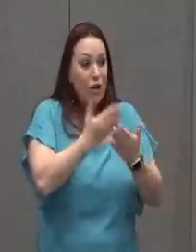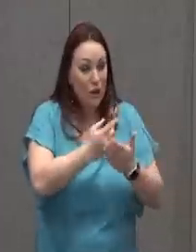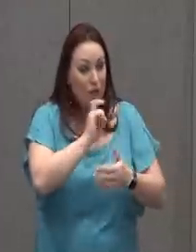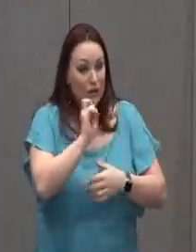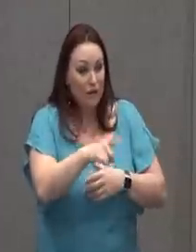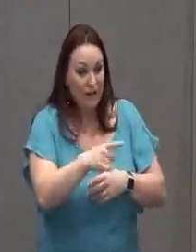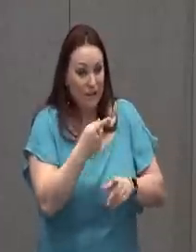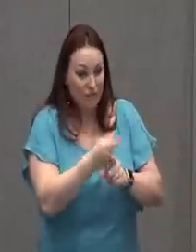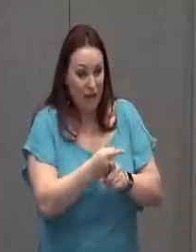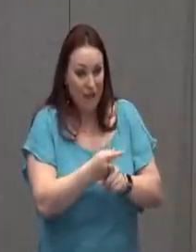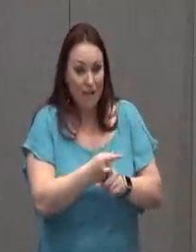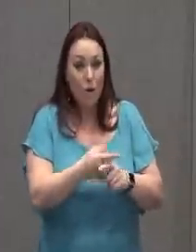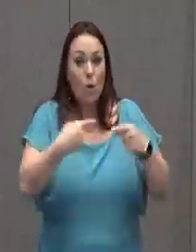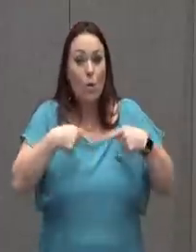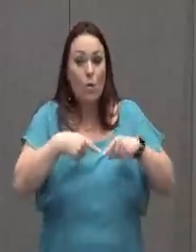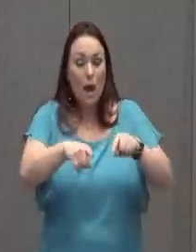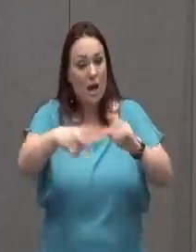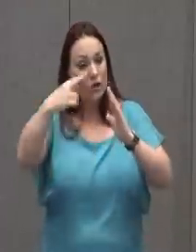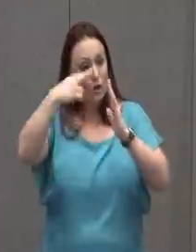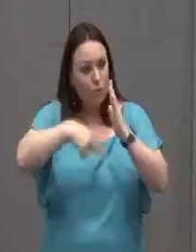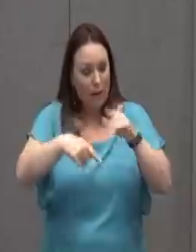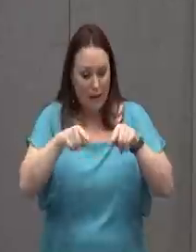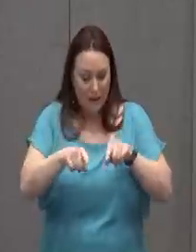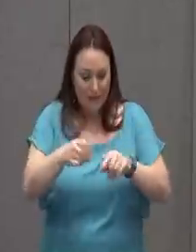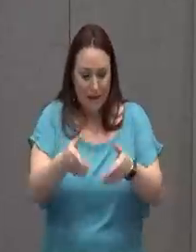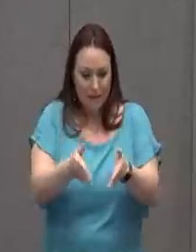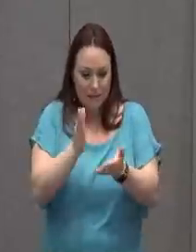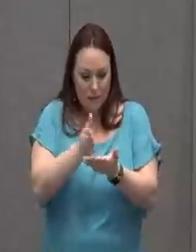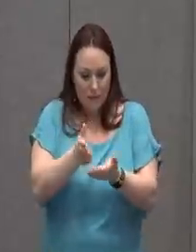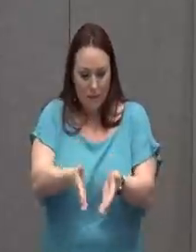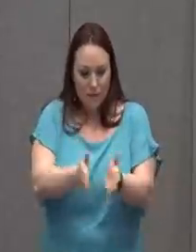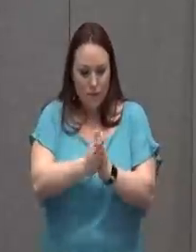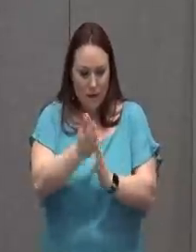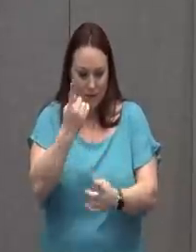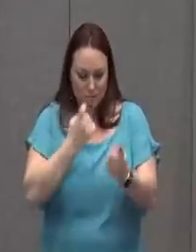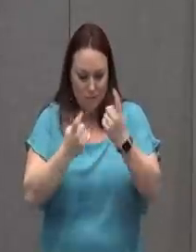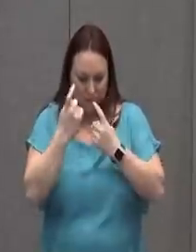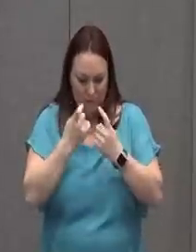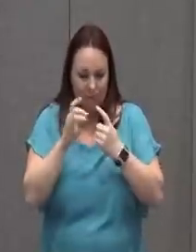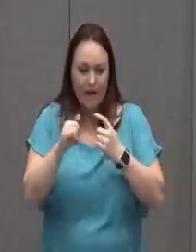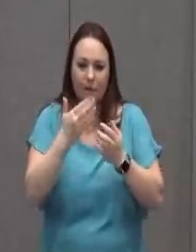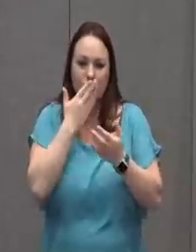ask. Questioning while you're reading is really a good skill to have.